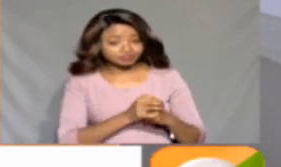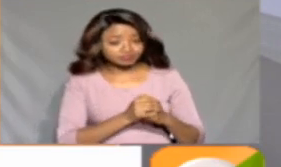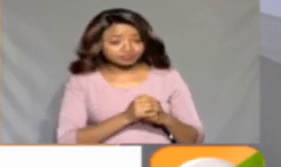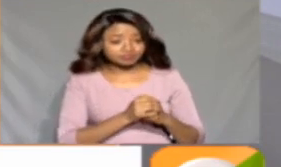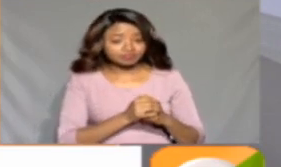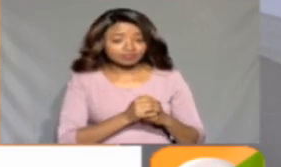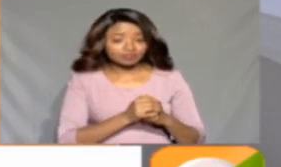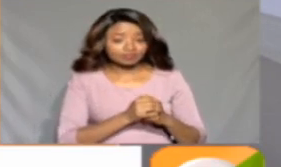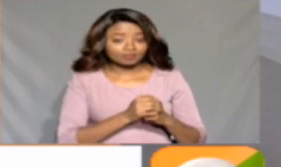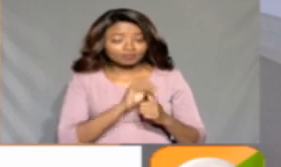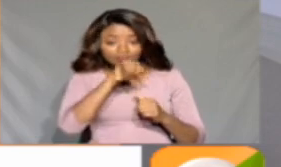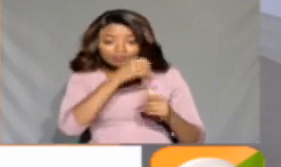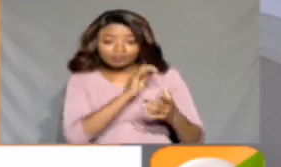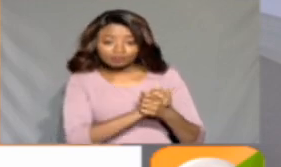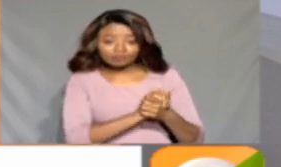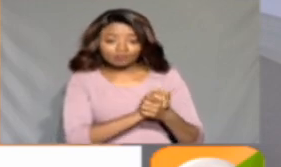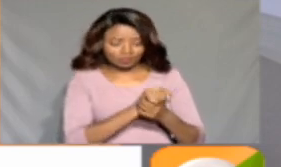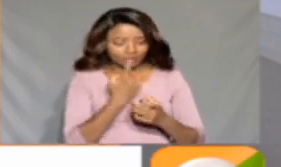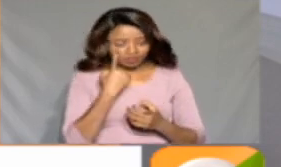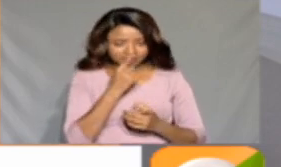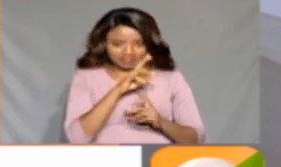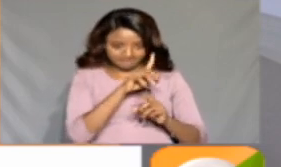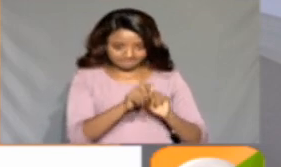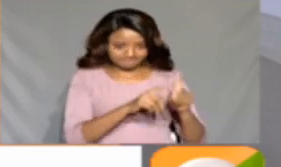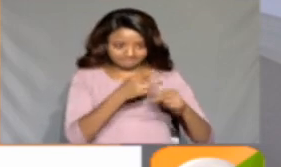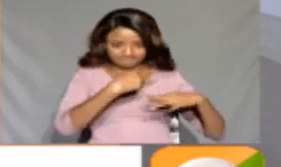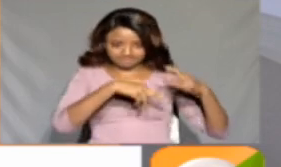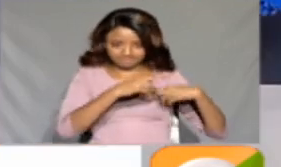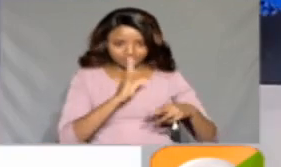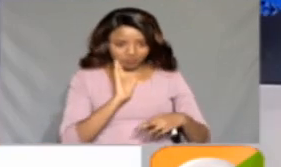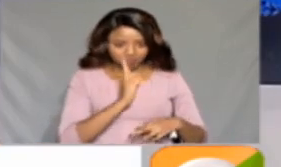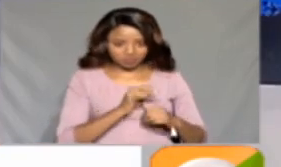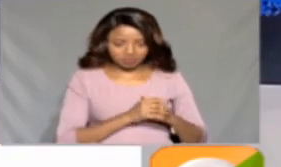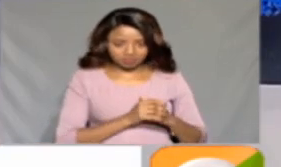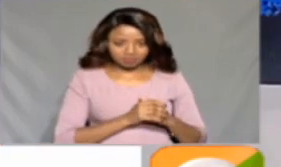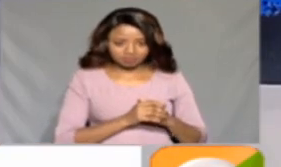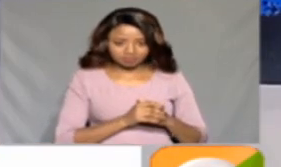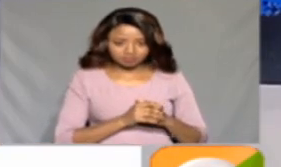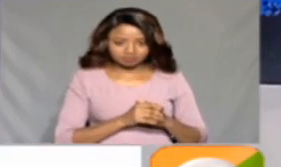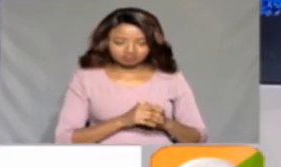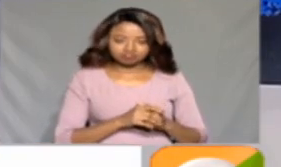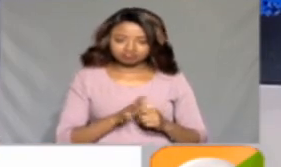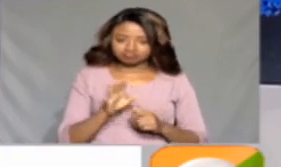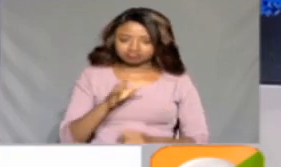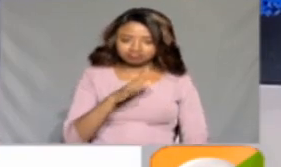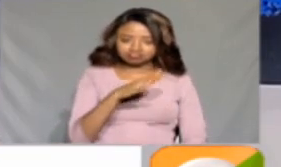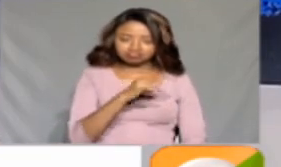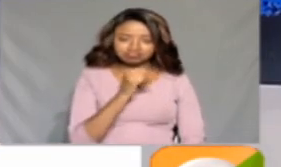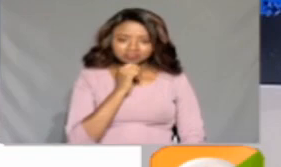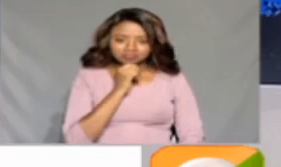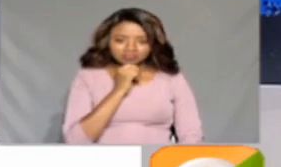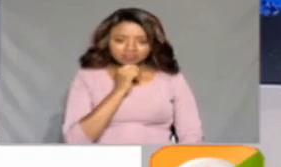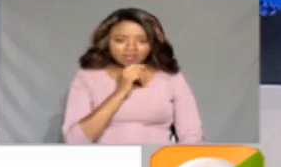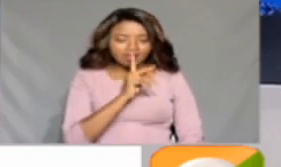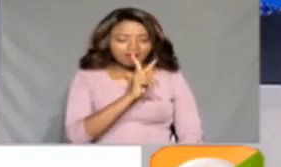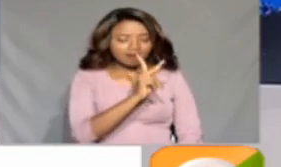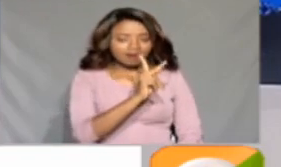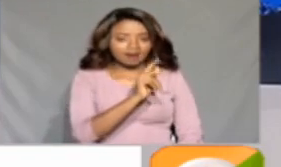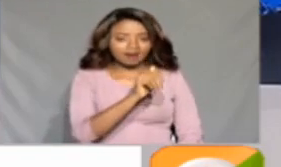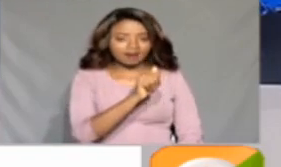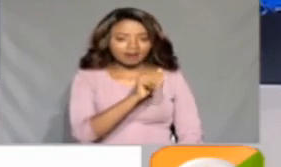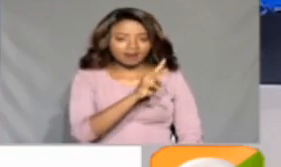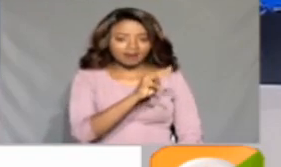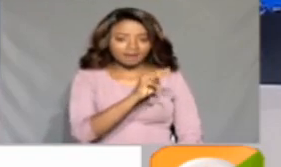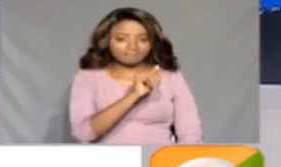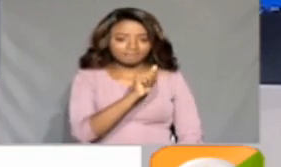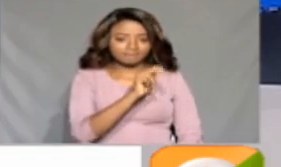As the Jubilee Party. I'll look at that later. That question will come later. But first, Honorable Commander says that the heart and mind of